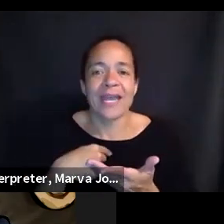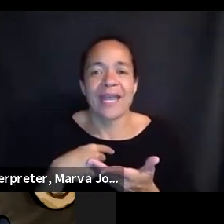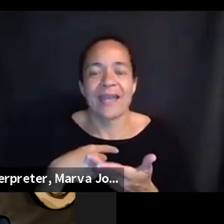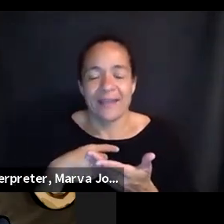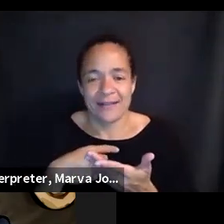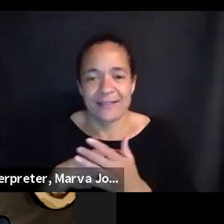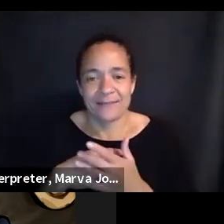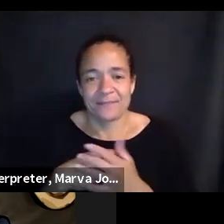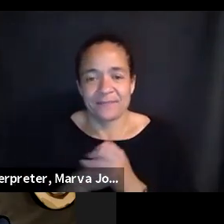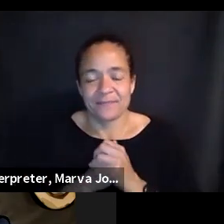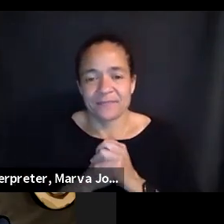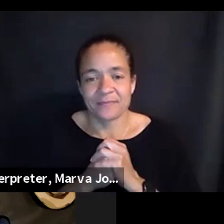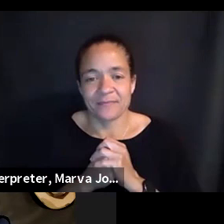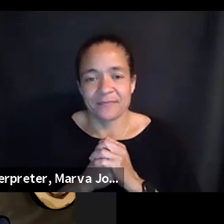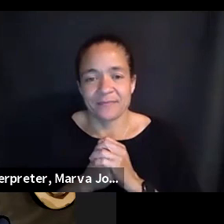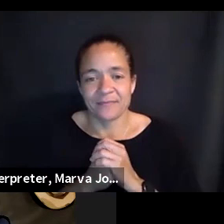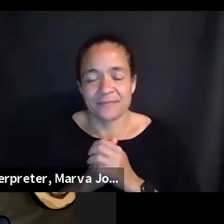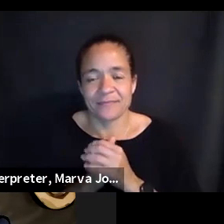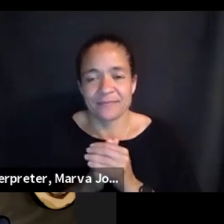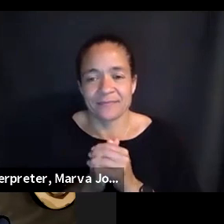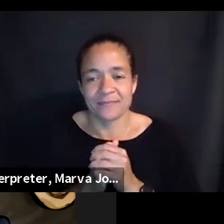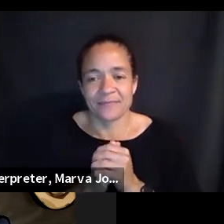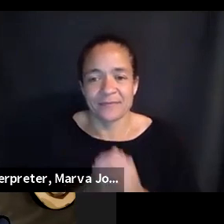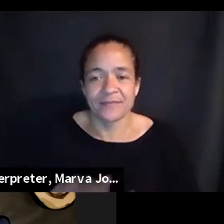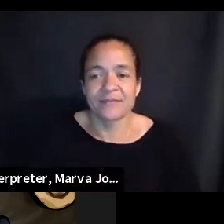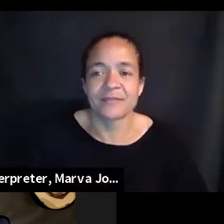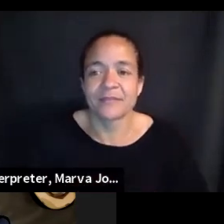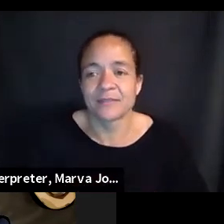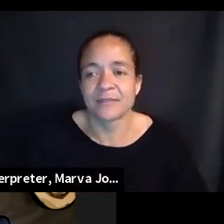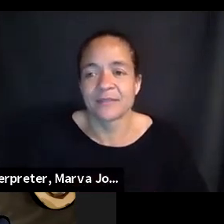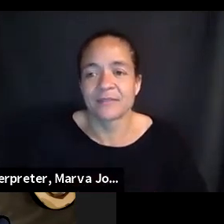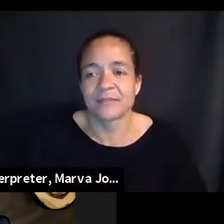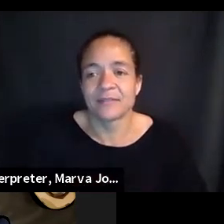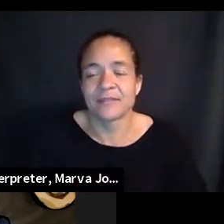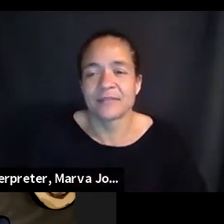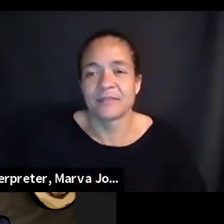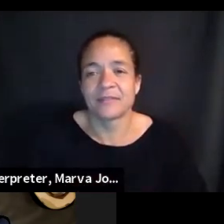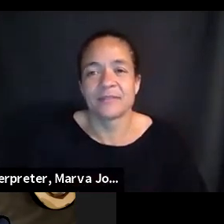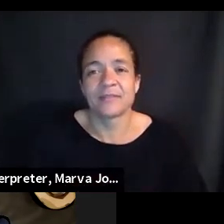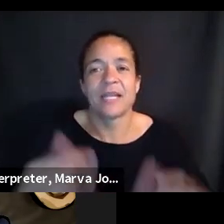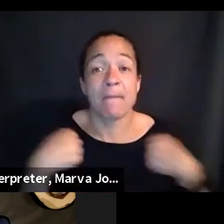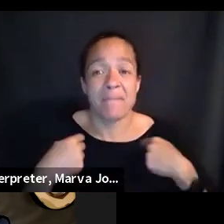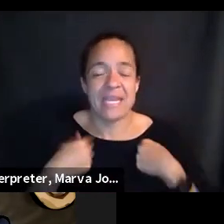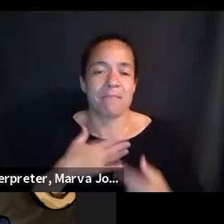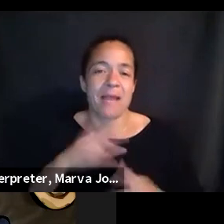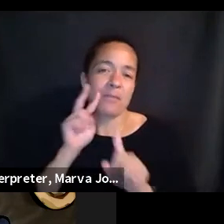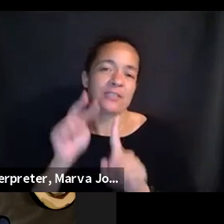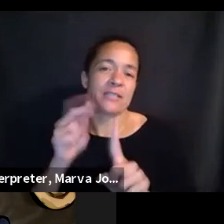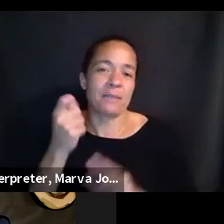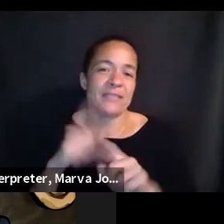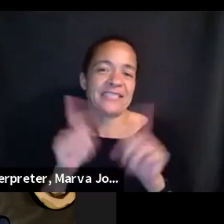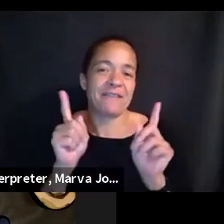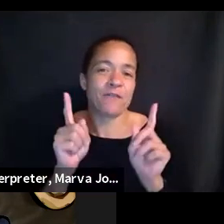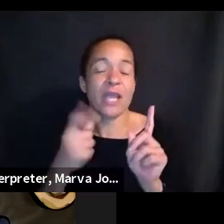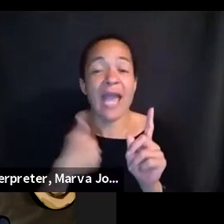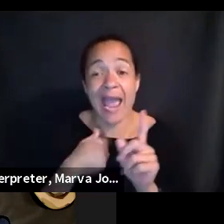Well, with me, I may be a little different, but I see it as it's changed the